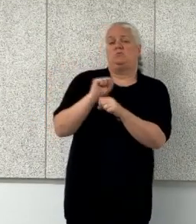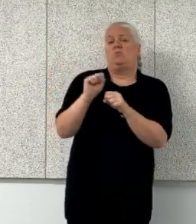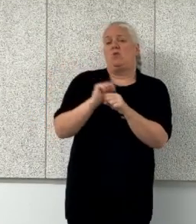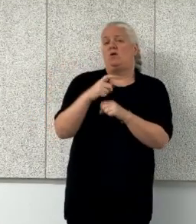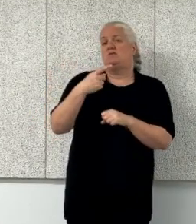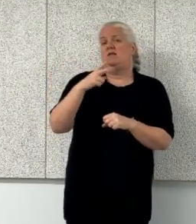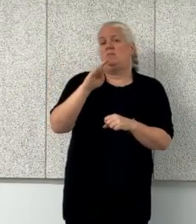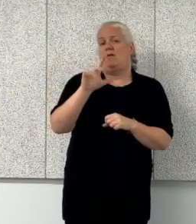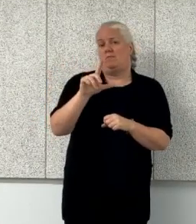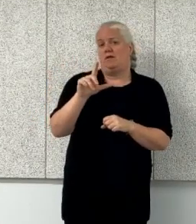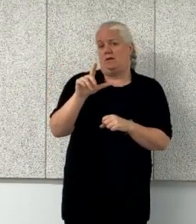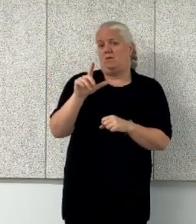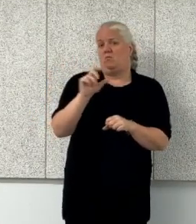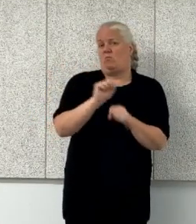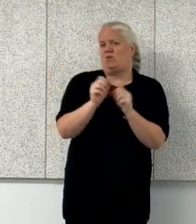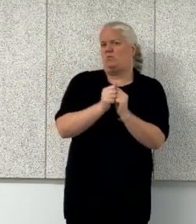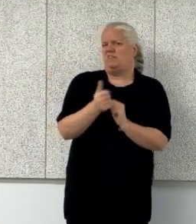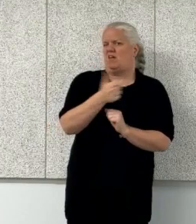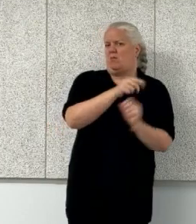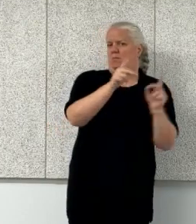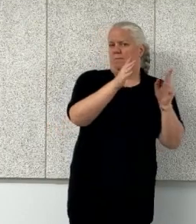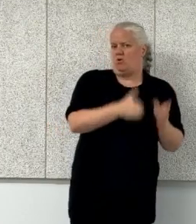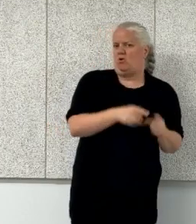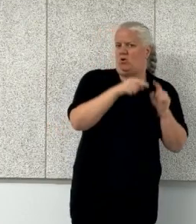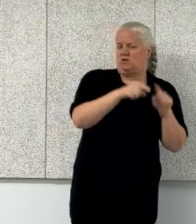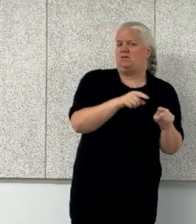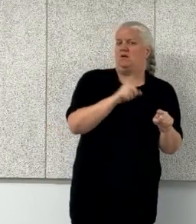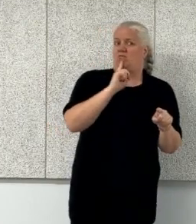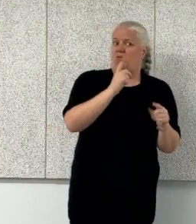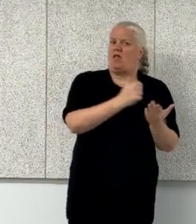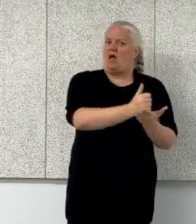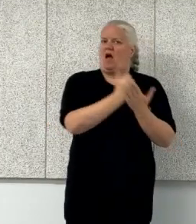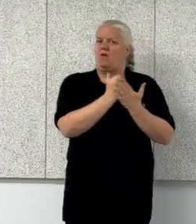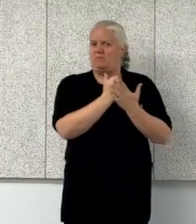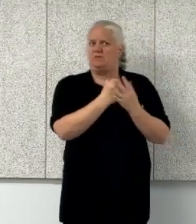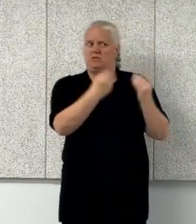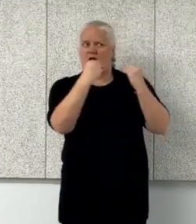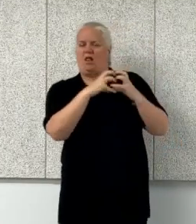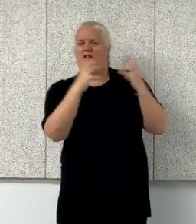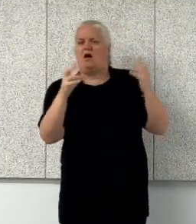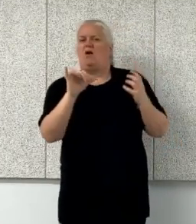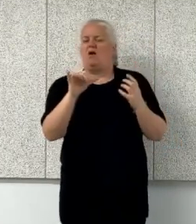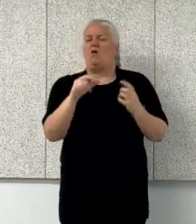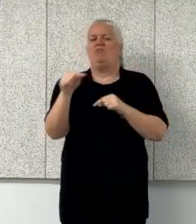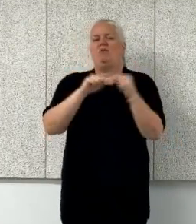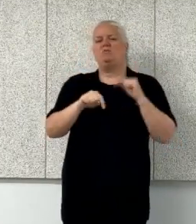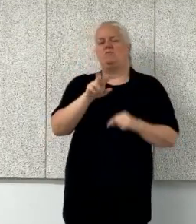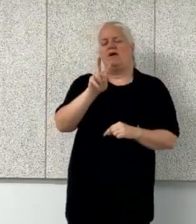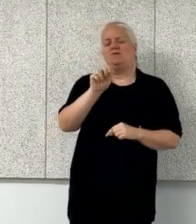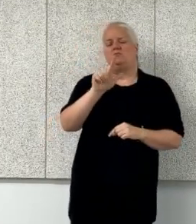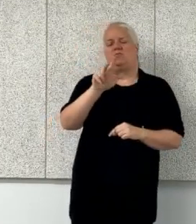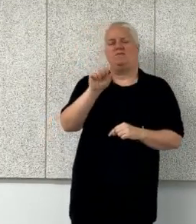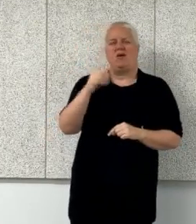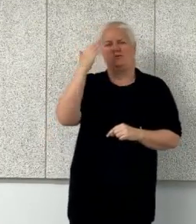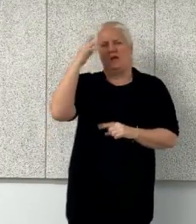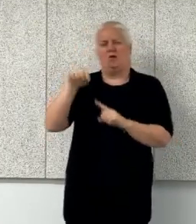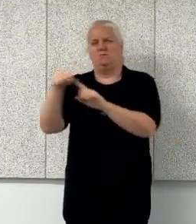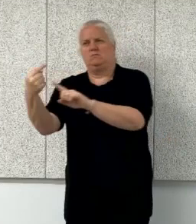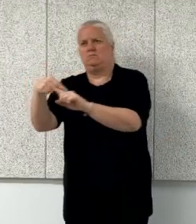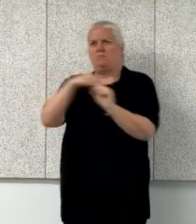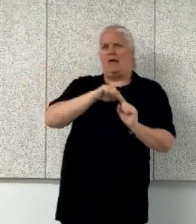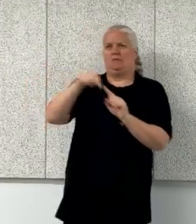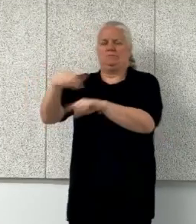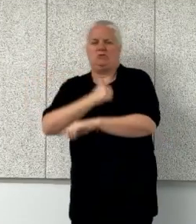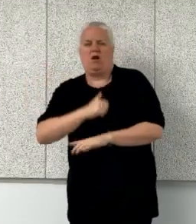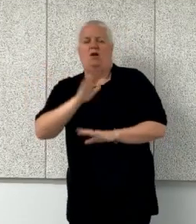Linder Lolong, really helped to birth this. And this is kind of goes back to the values thing. So sorry for like going back to that question for a